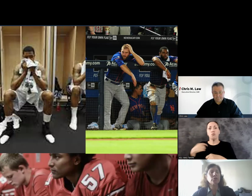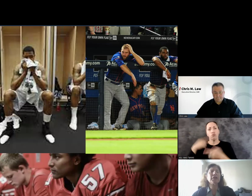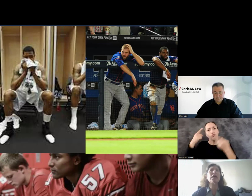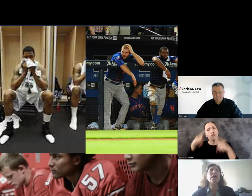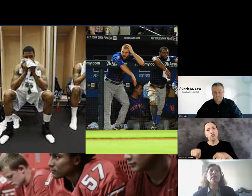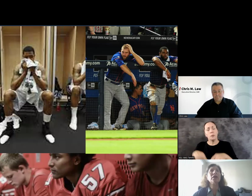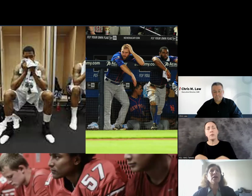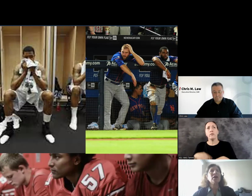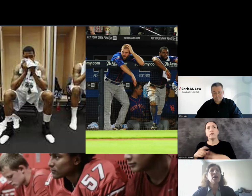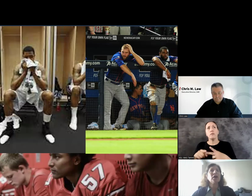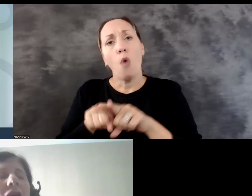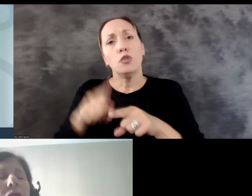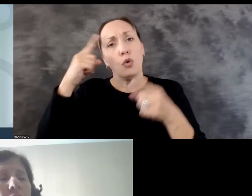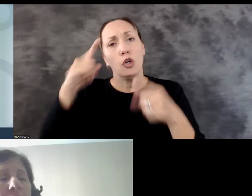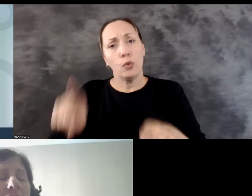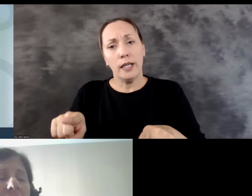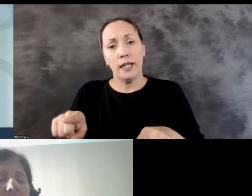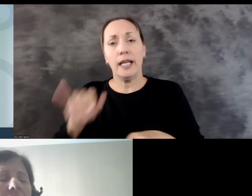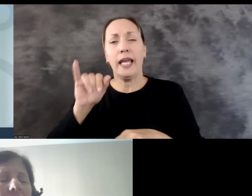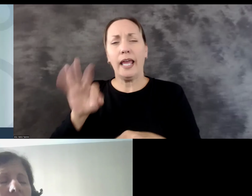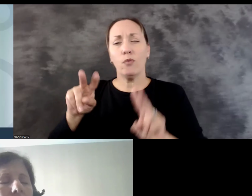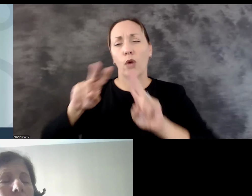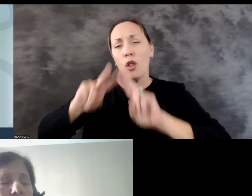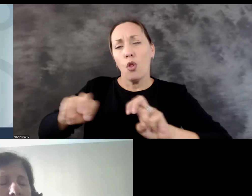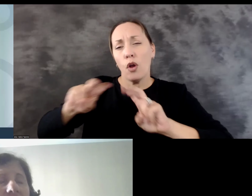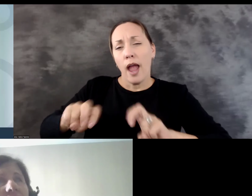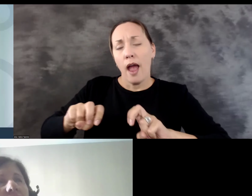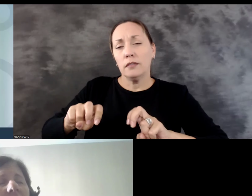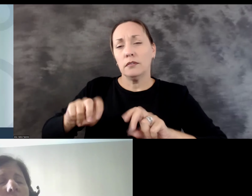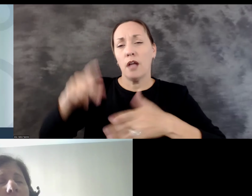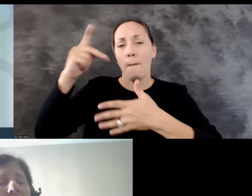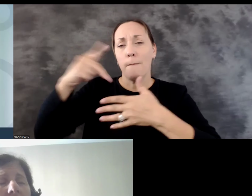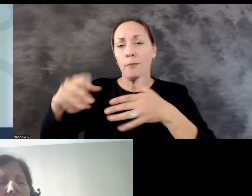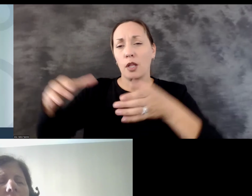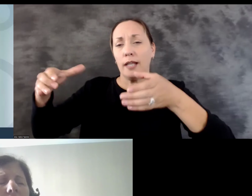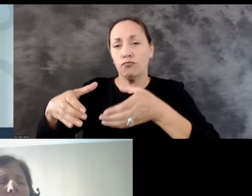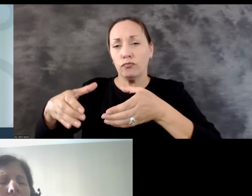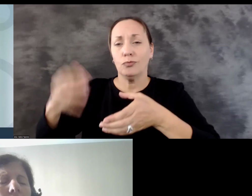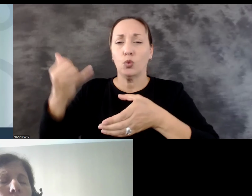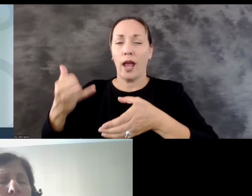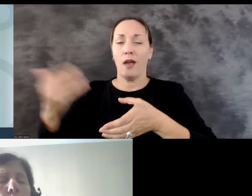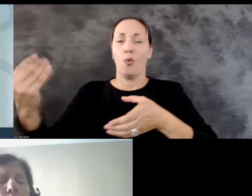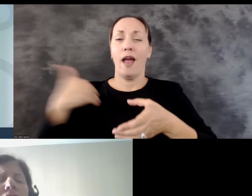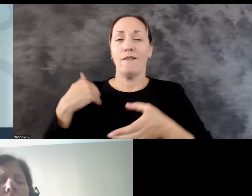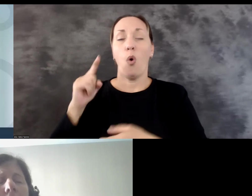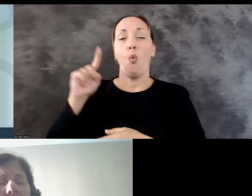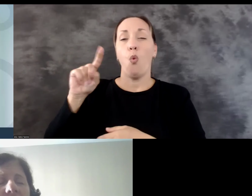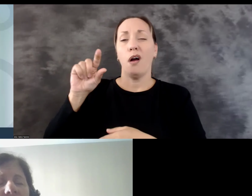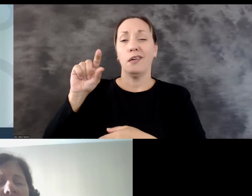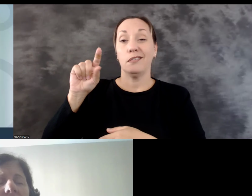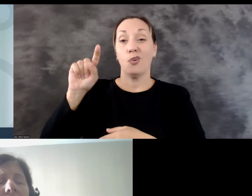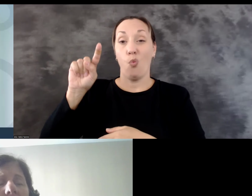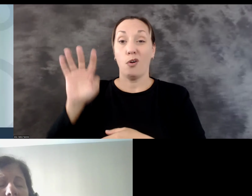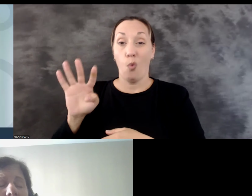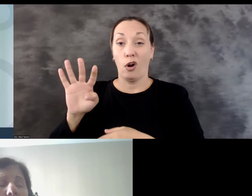can agree that if we look at the population today, we have 1/4 of the